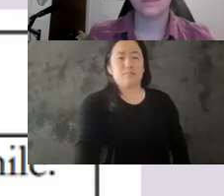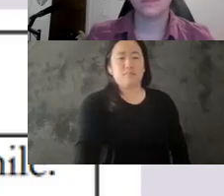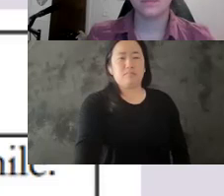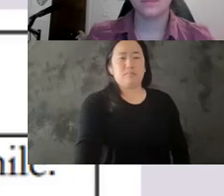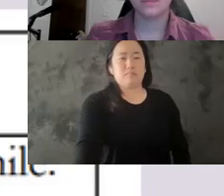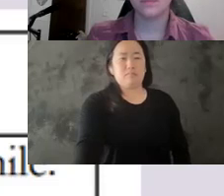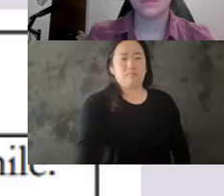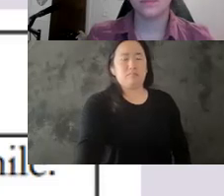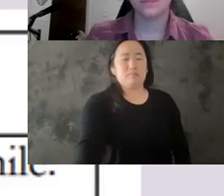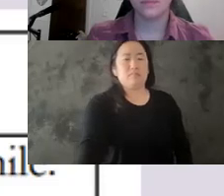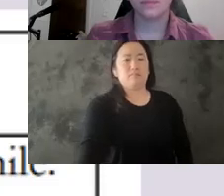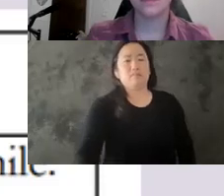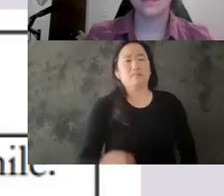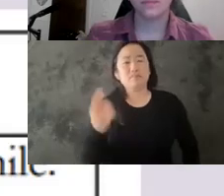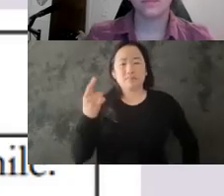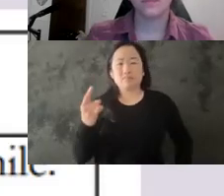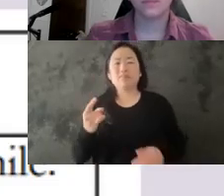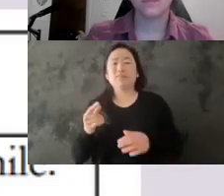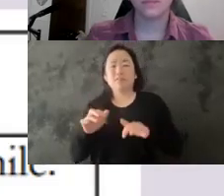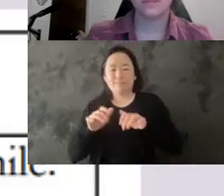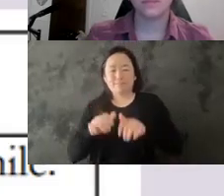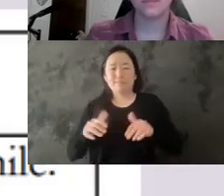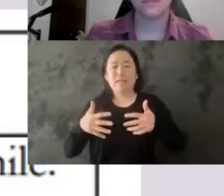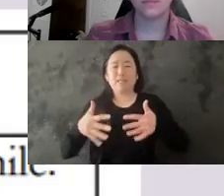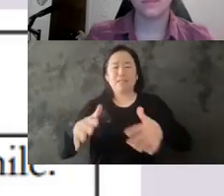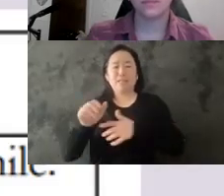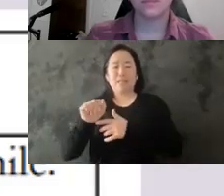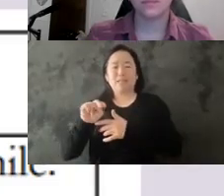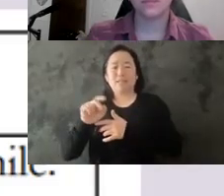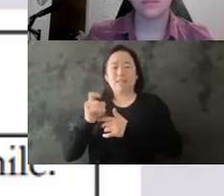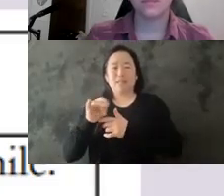Someone wrote in anxiety. Mm-hmm.